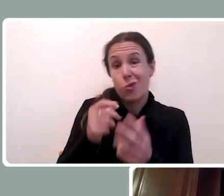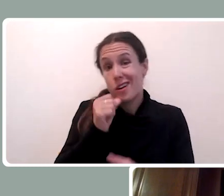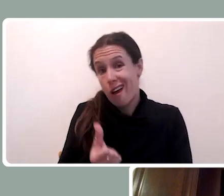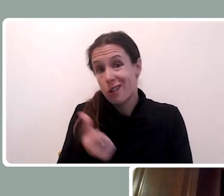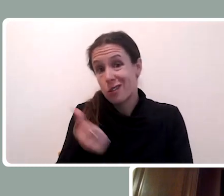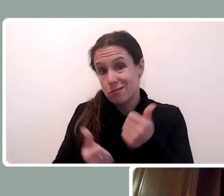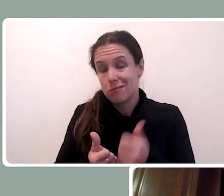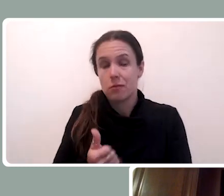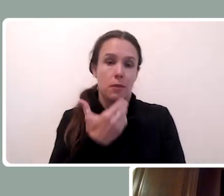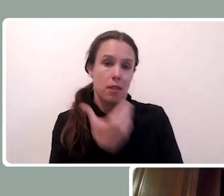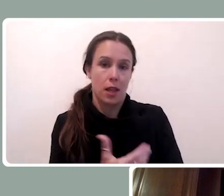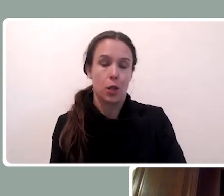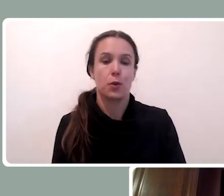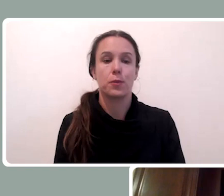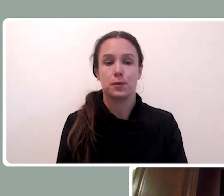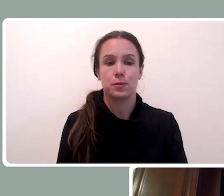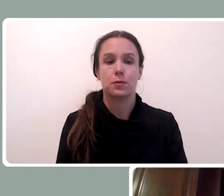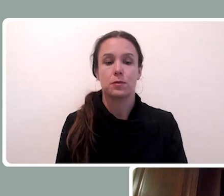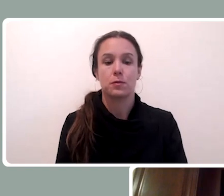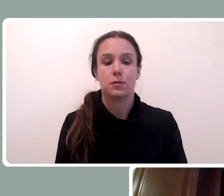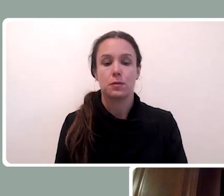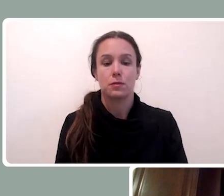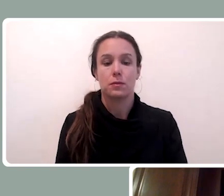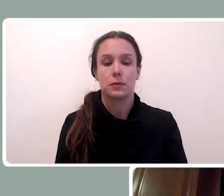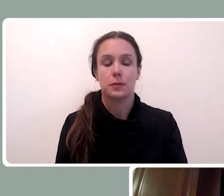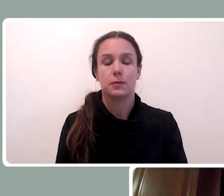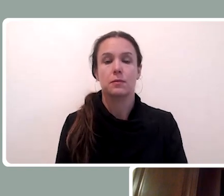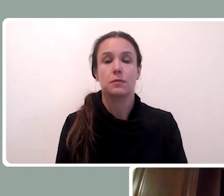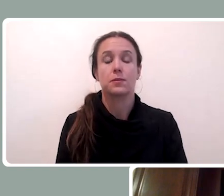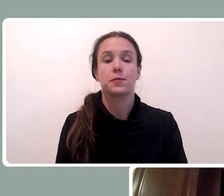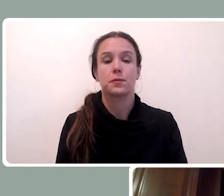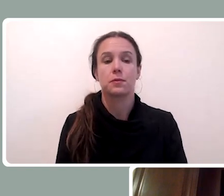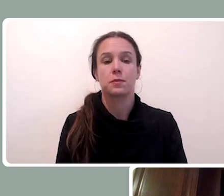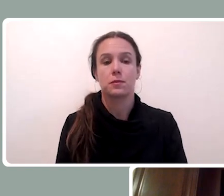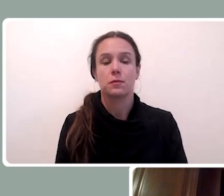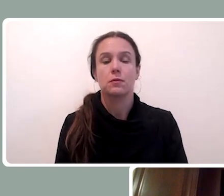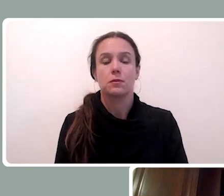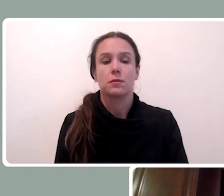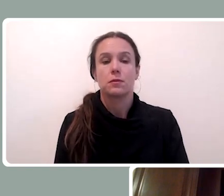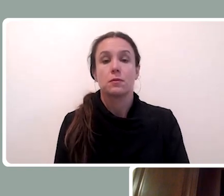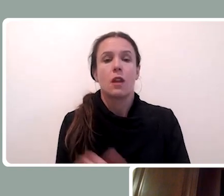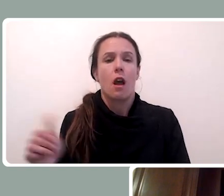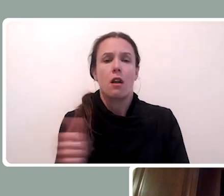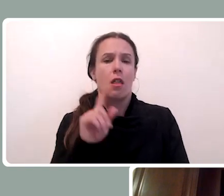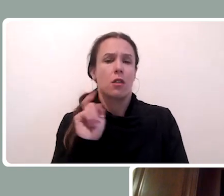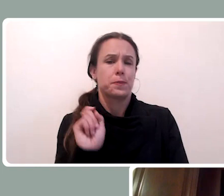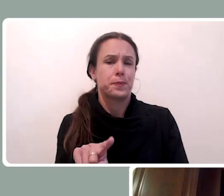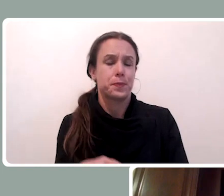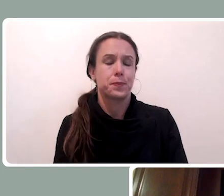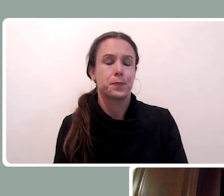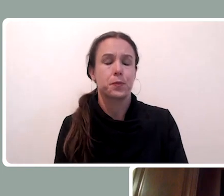thank you. And then another question sort of in follow-up to something that you mentioned is